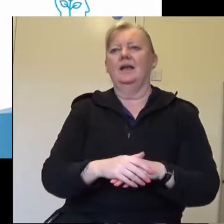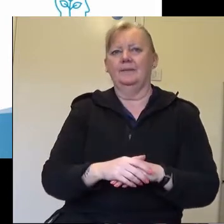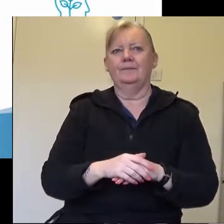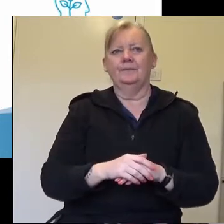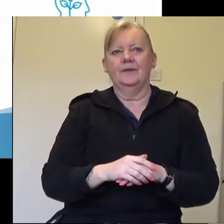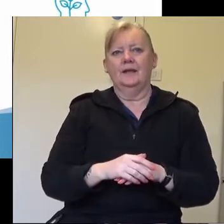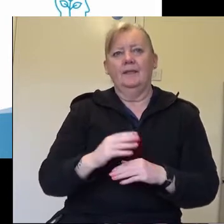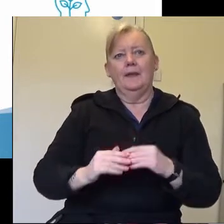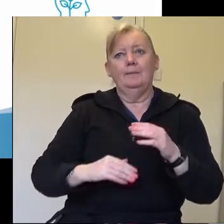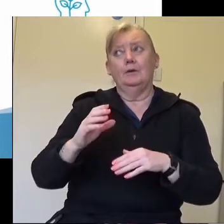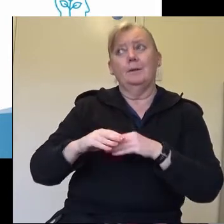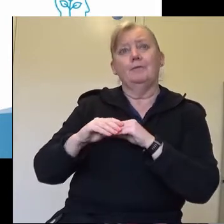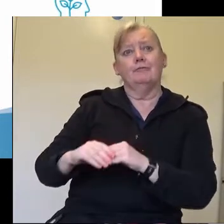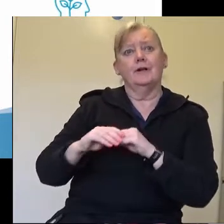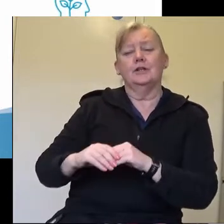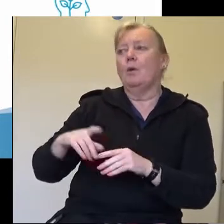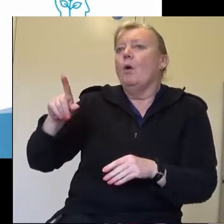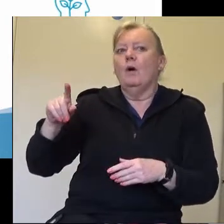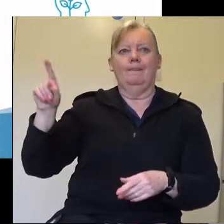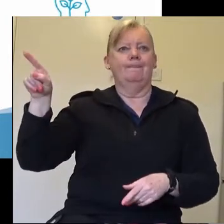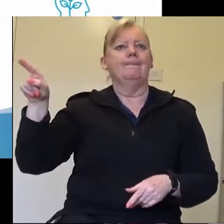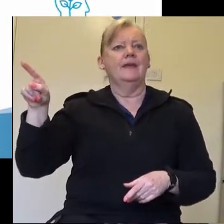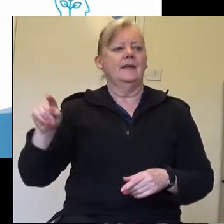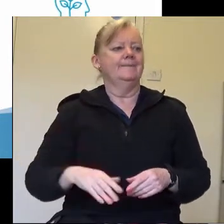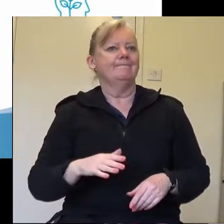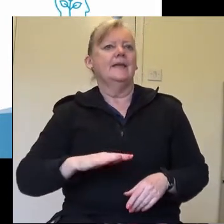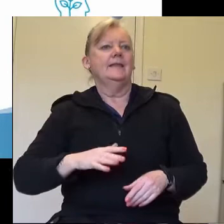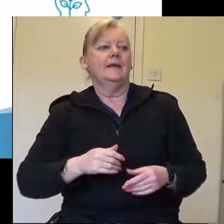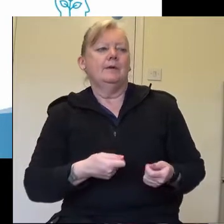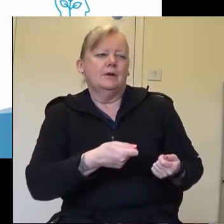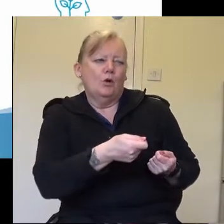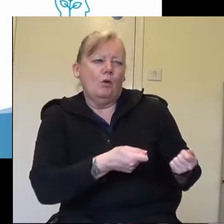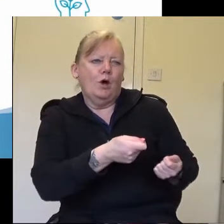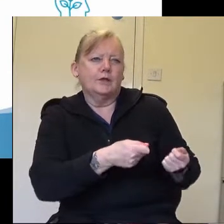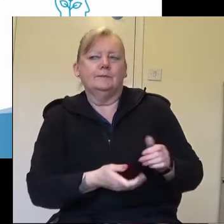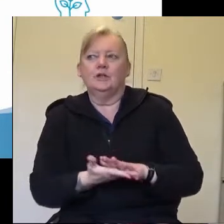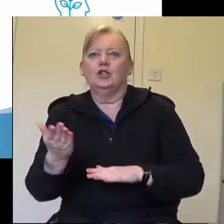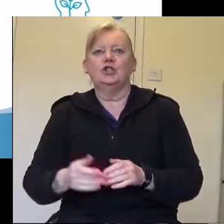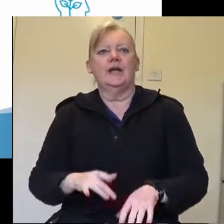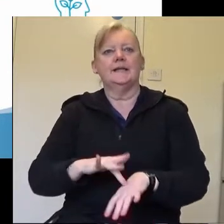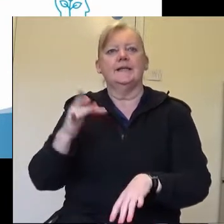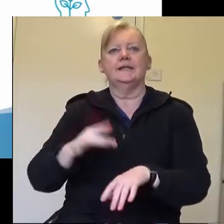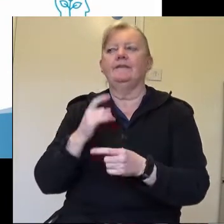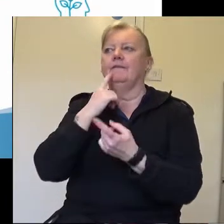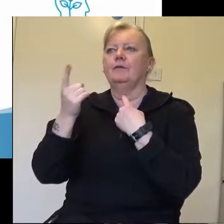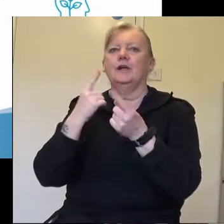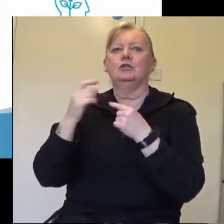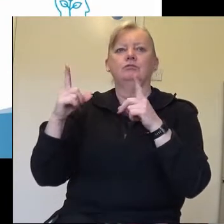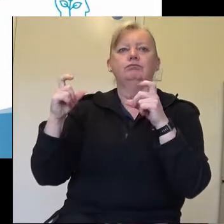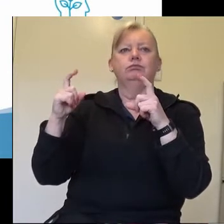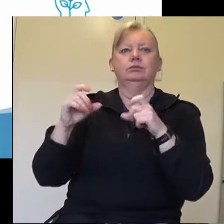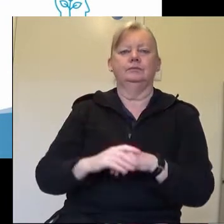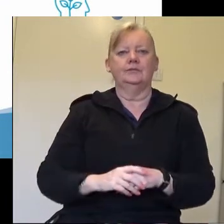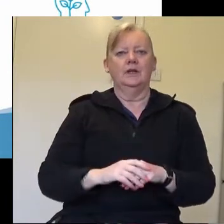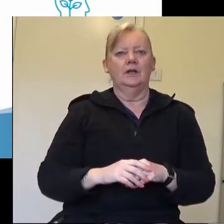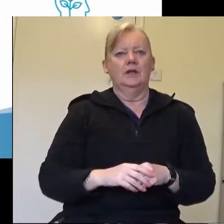long, or they might be manipulated into sharing more sensitive information and images. How the